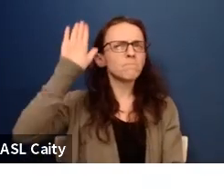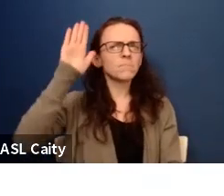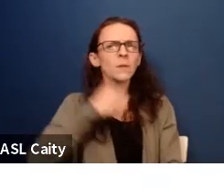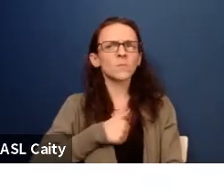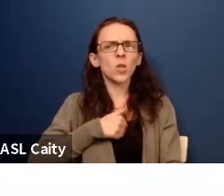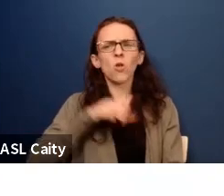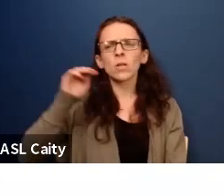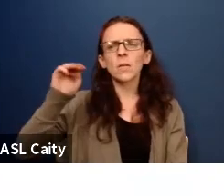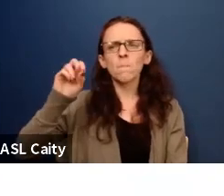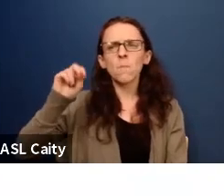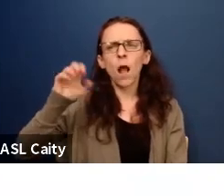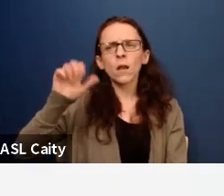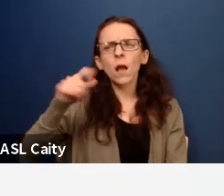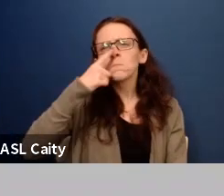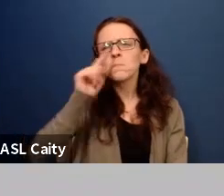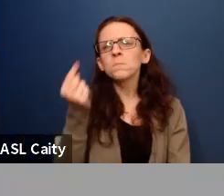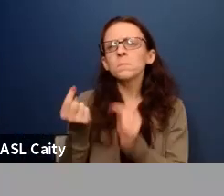Monica, could you go back to the